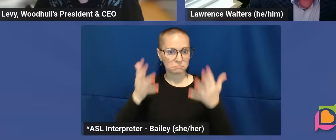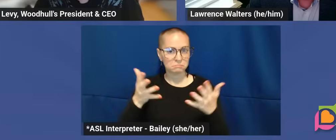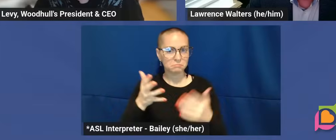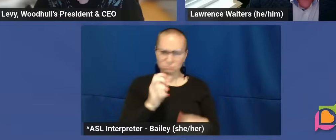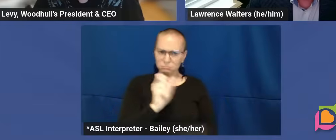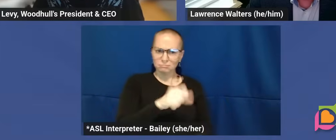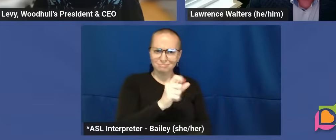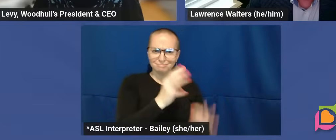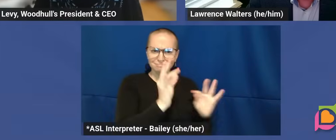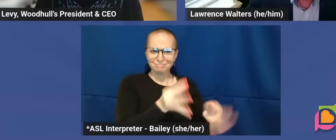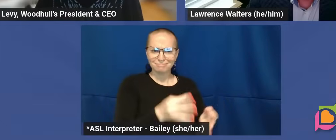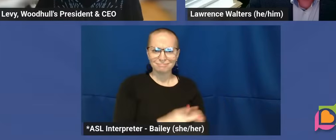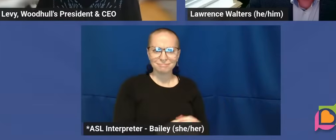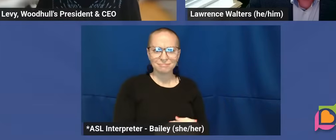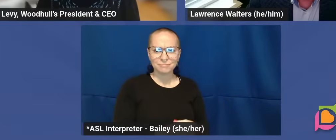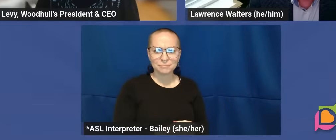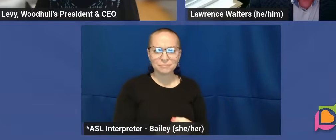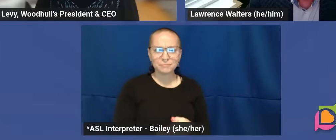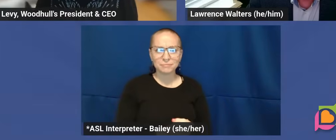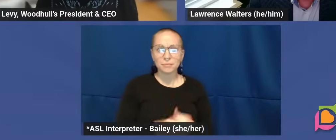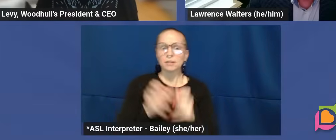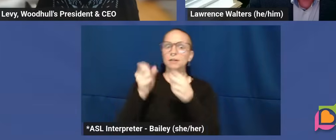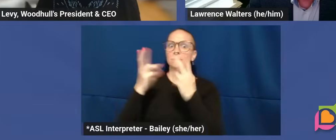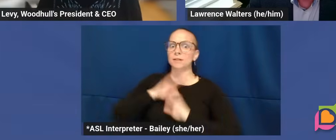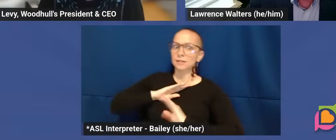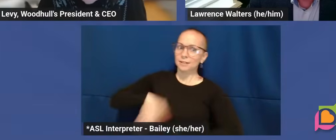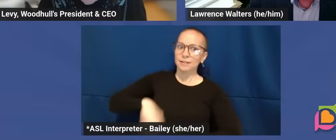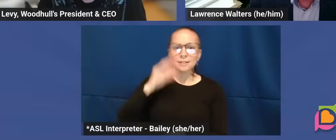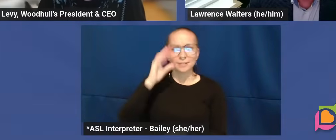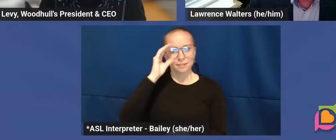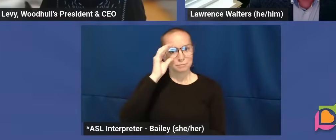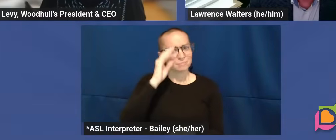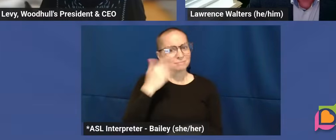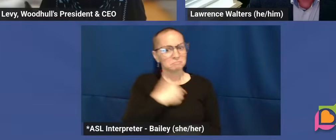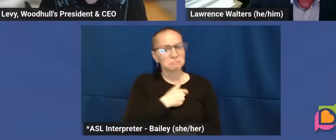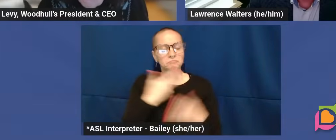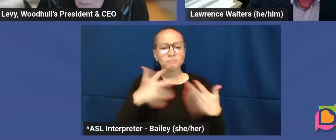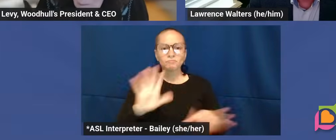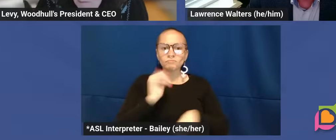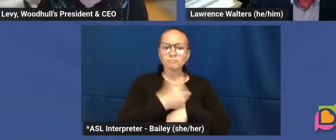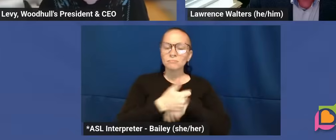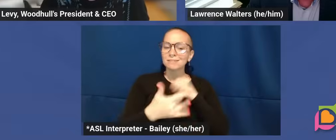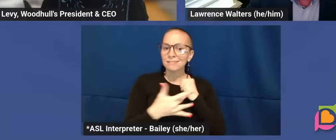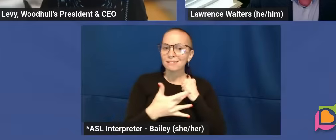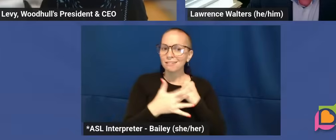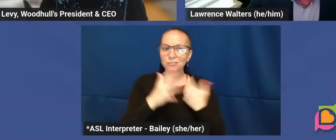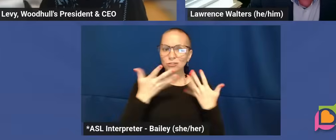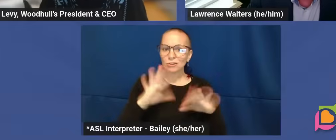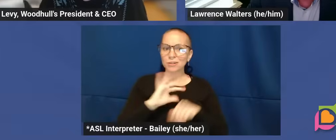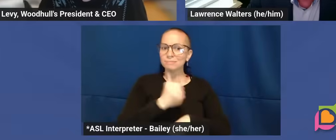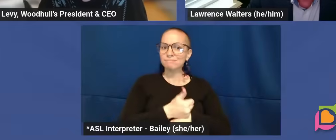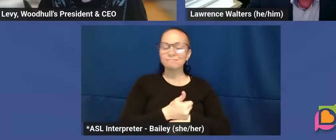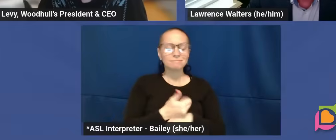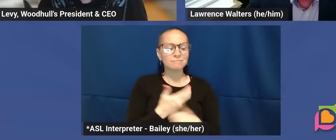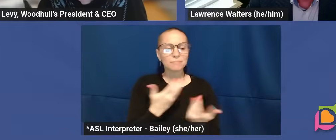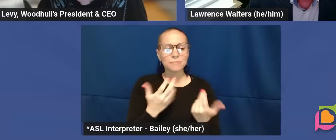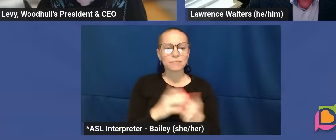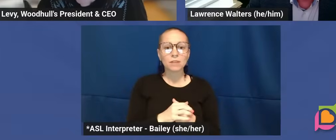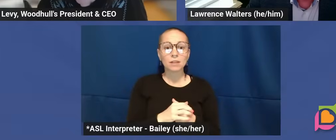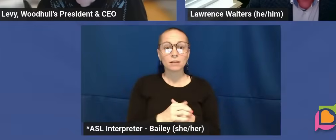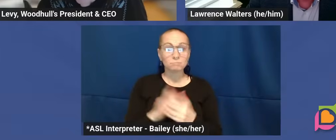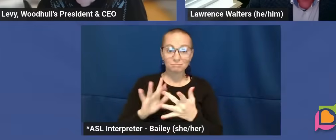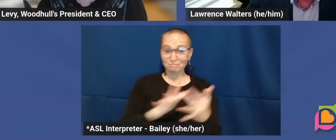Absolutely, yes. And there has been such technology in place for as long as there's been an